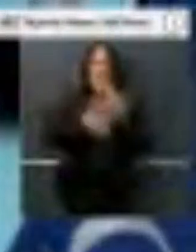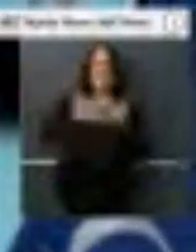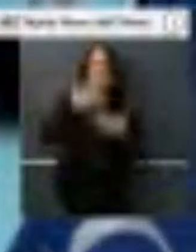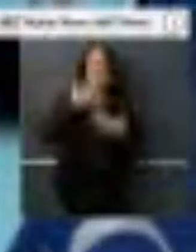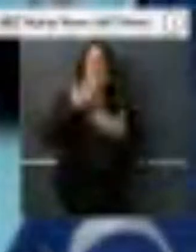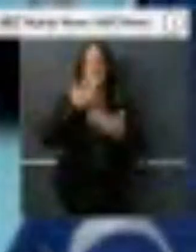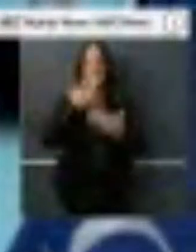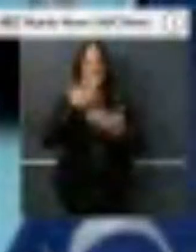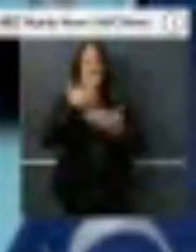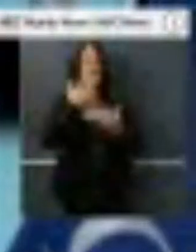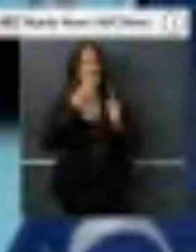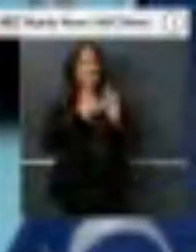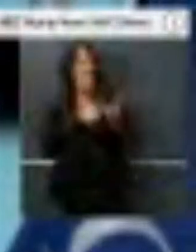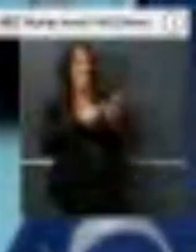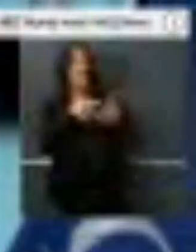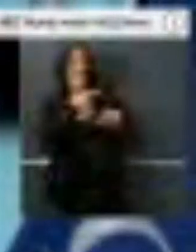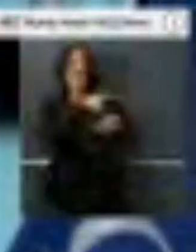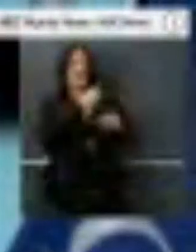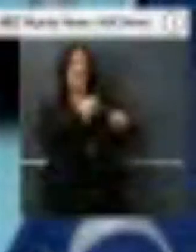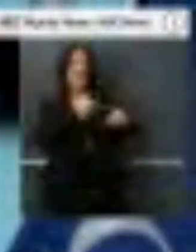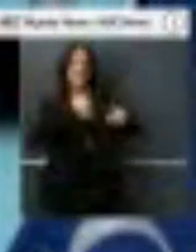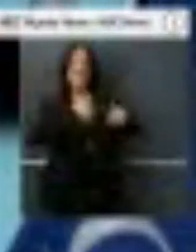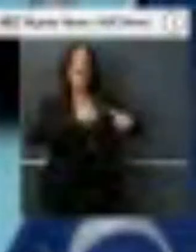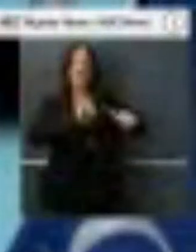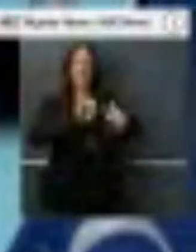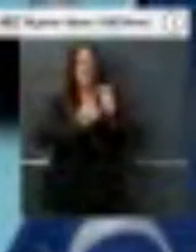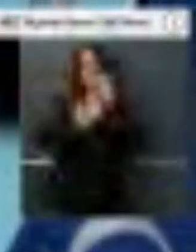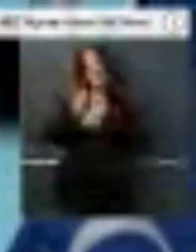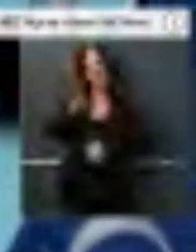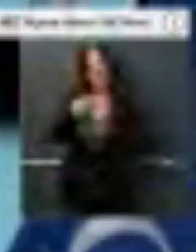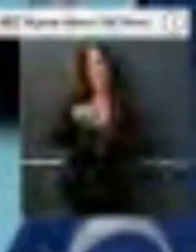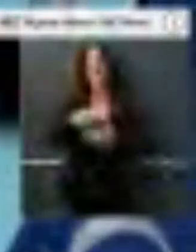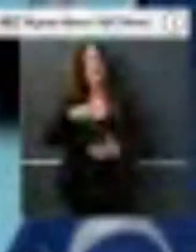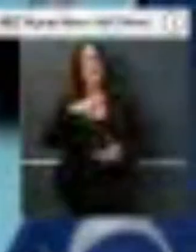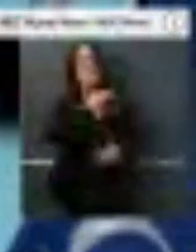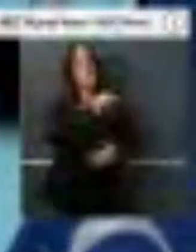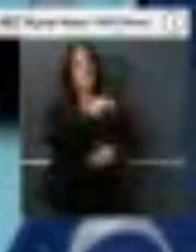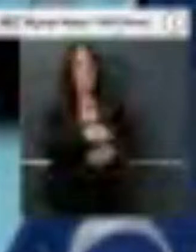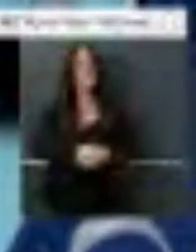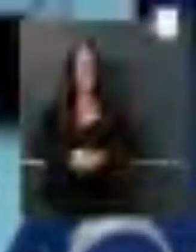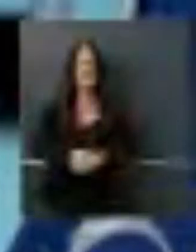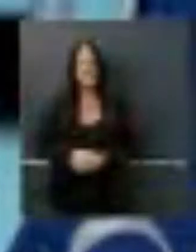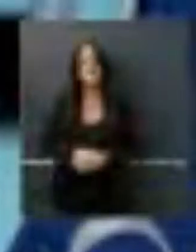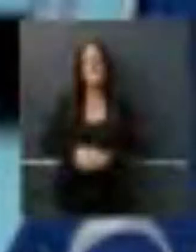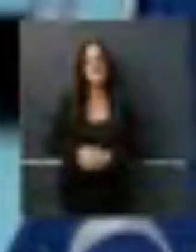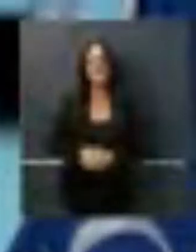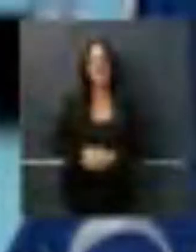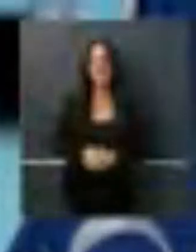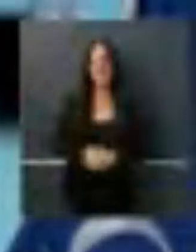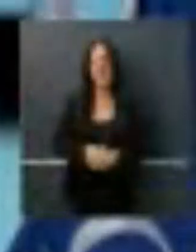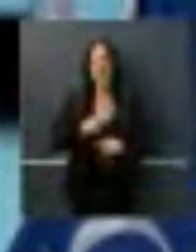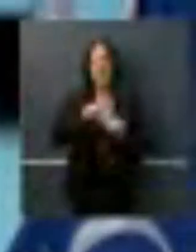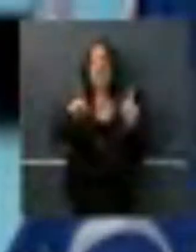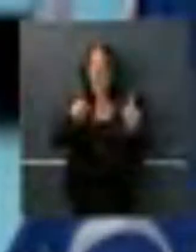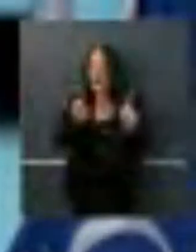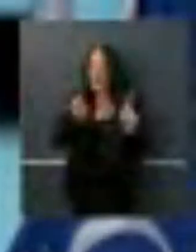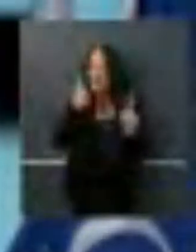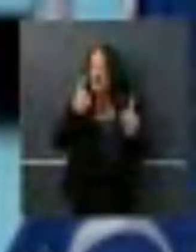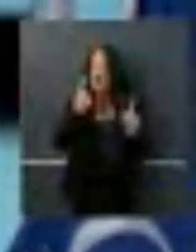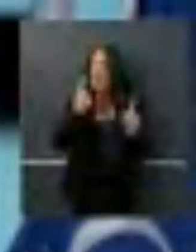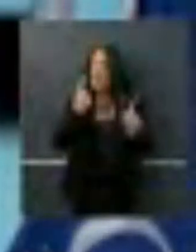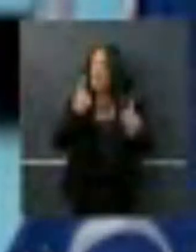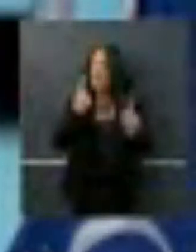however, because we have a family first focus. If you owe child care, if you owe spousal